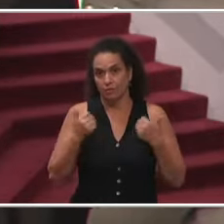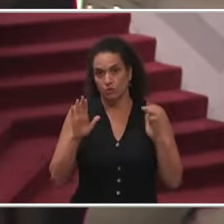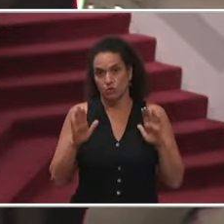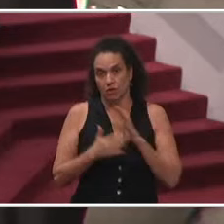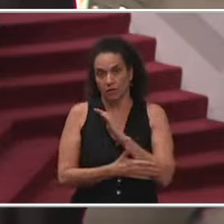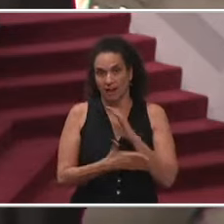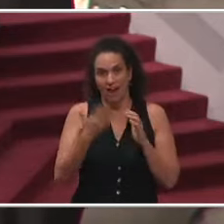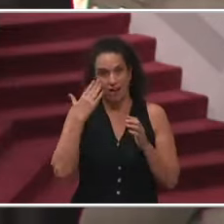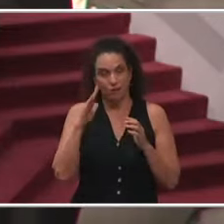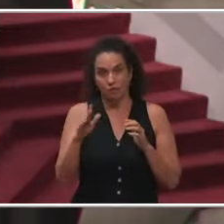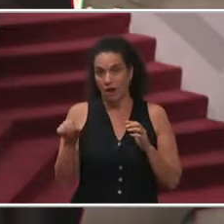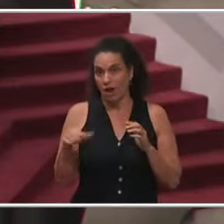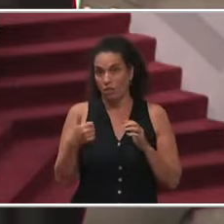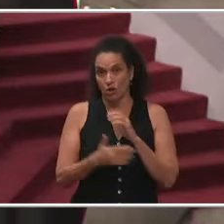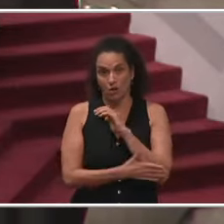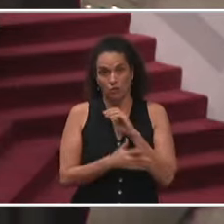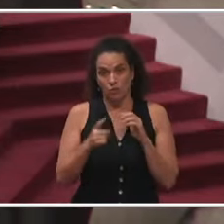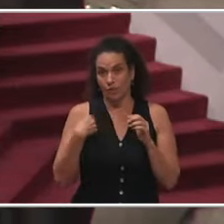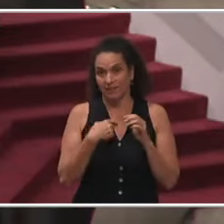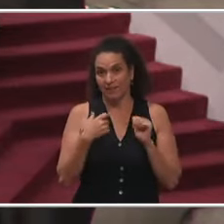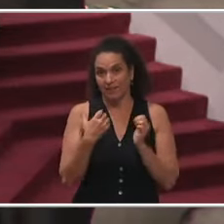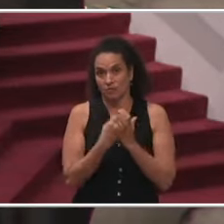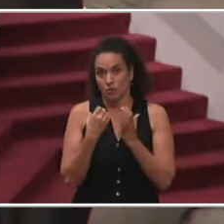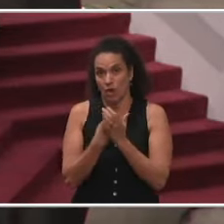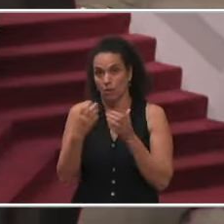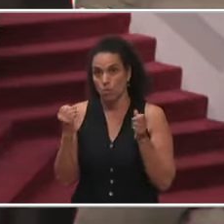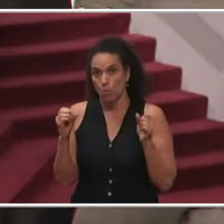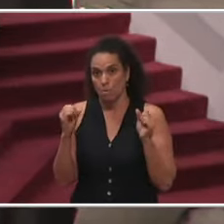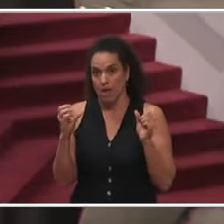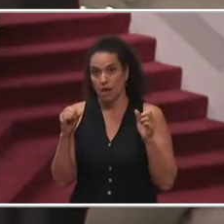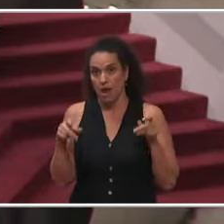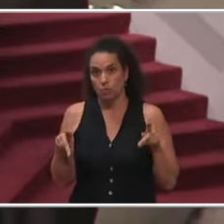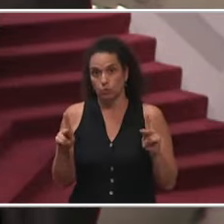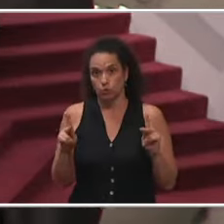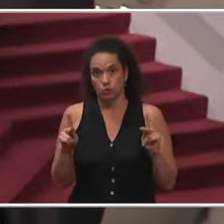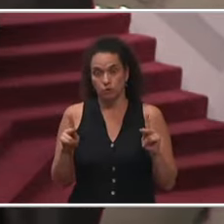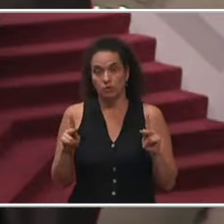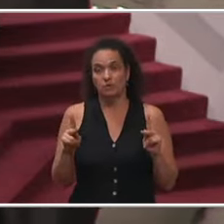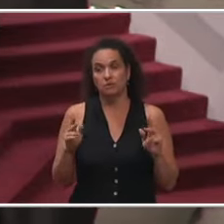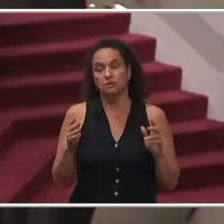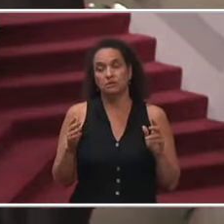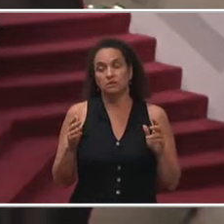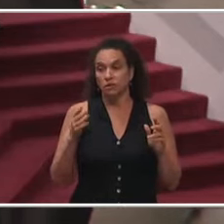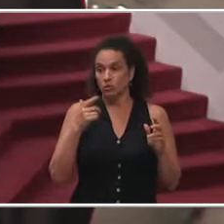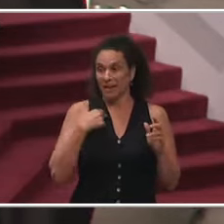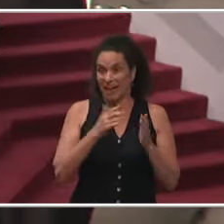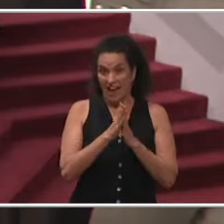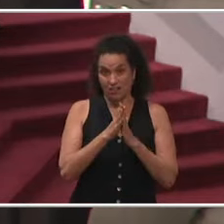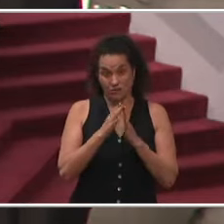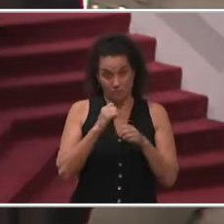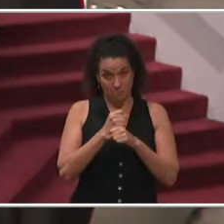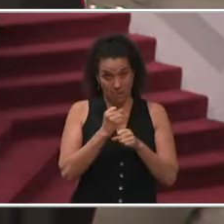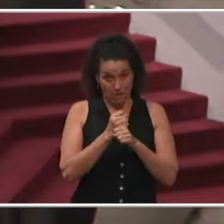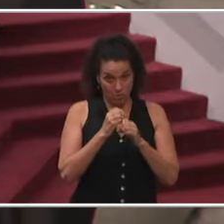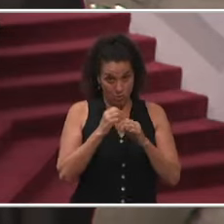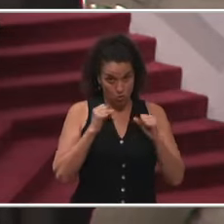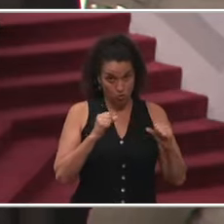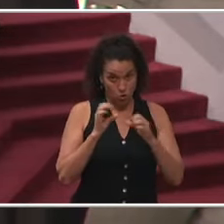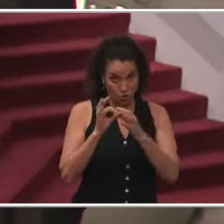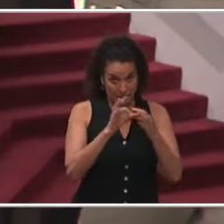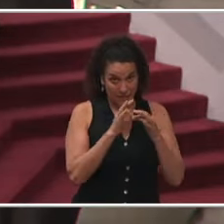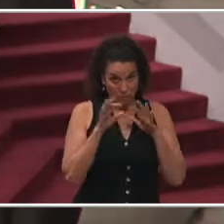in where I would have, or we would have, so many opportunities. So we ask you, Lord, to strengthen relationships throughout our land. Let us all see and